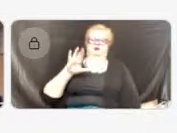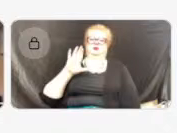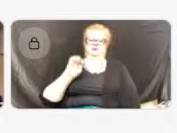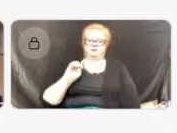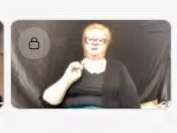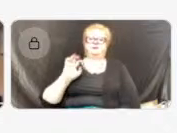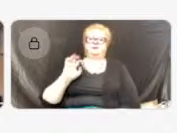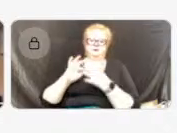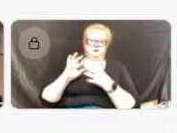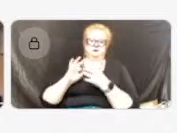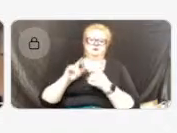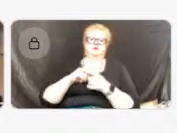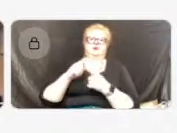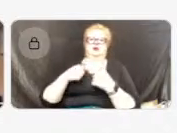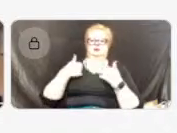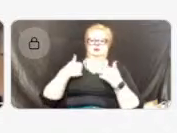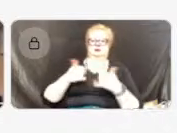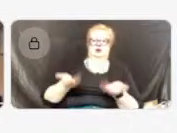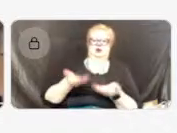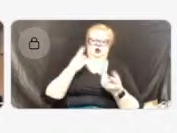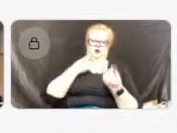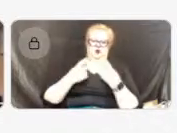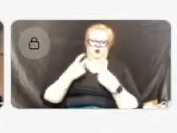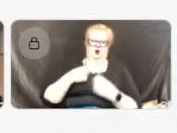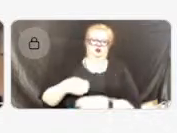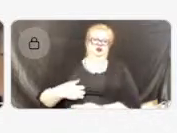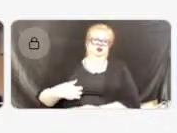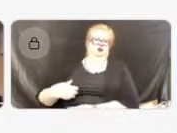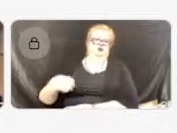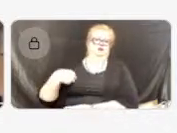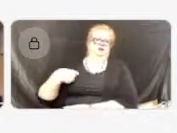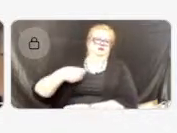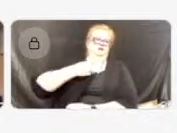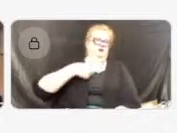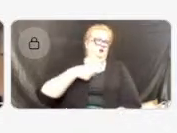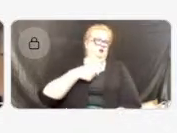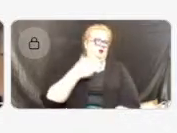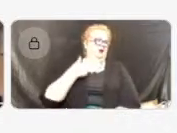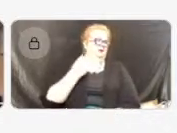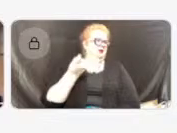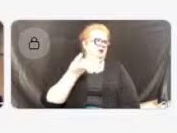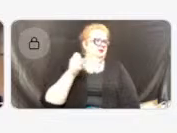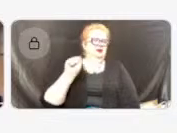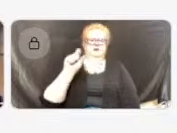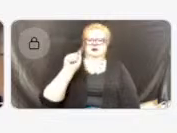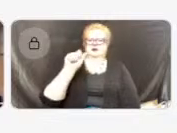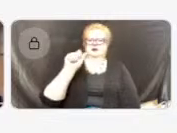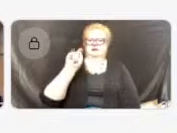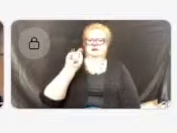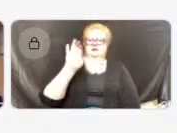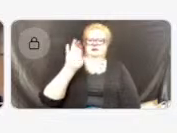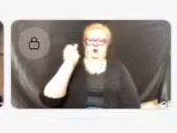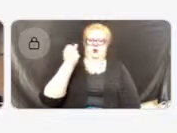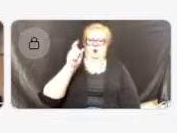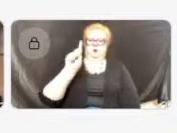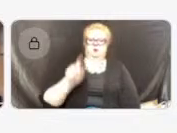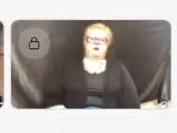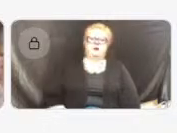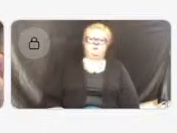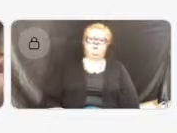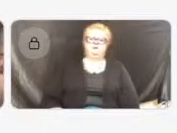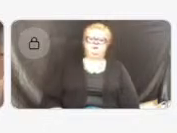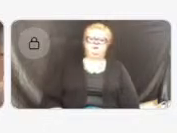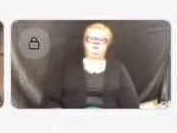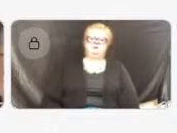questions. Thank you. I think we got a little static, so we'll hold up for just a second, and then we'll let Mr.